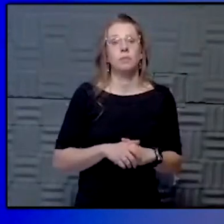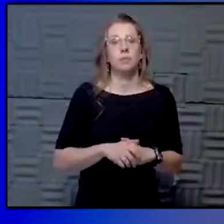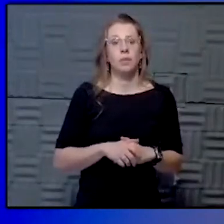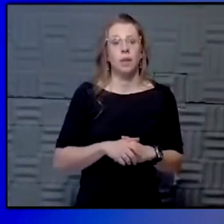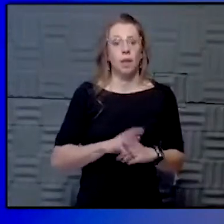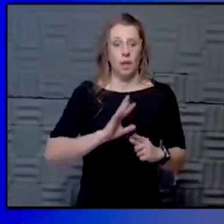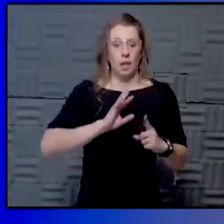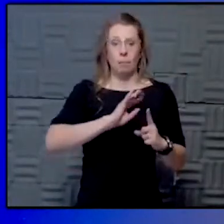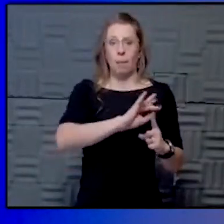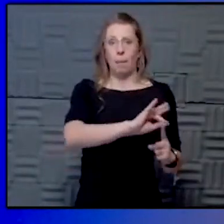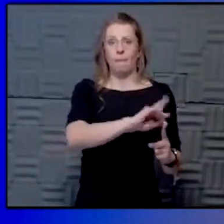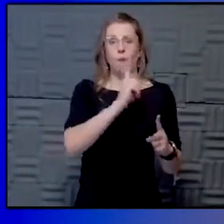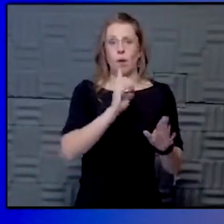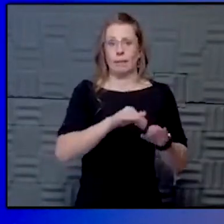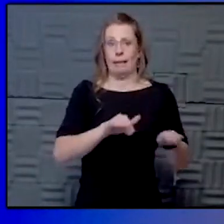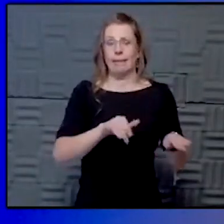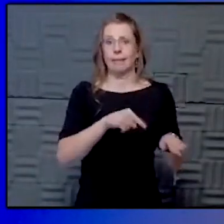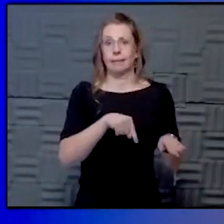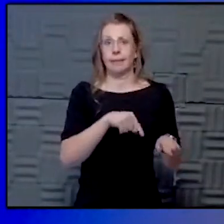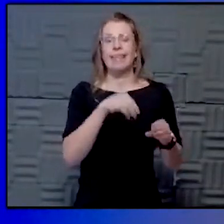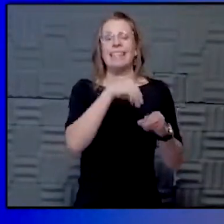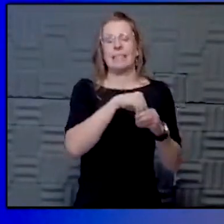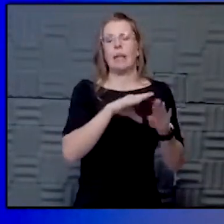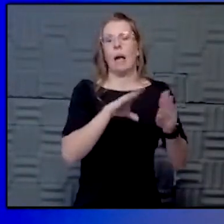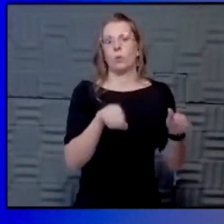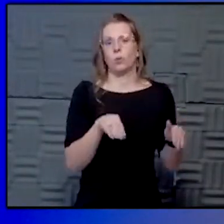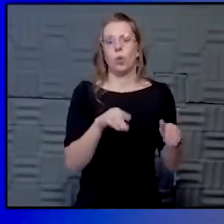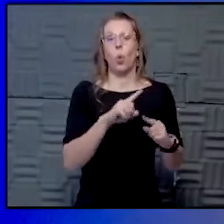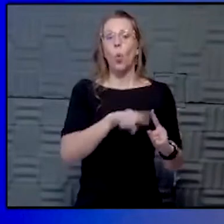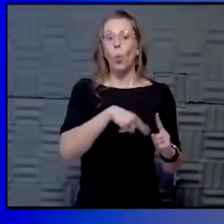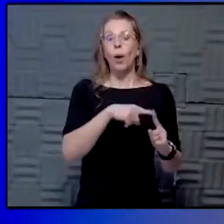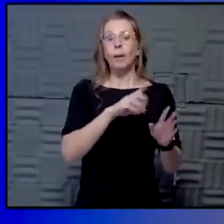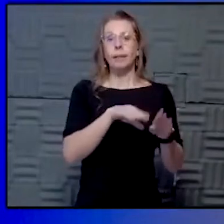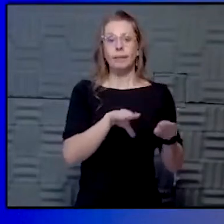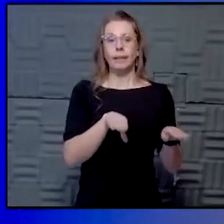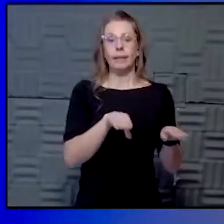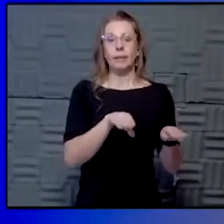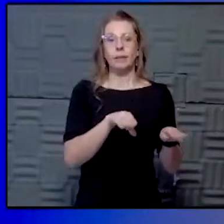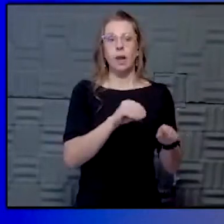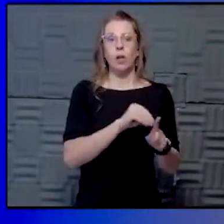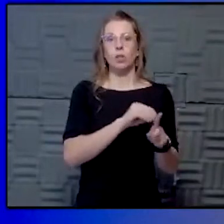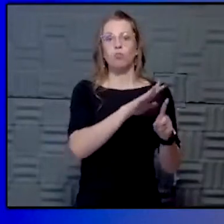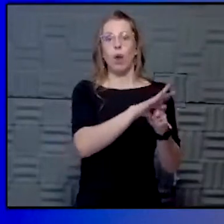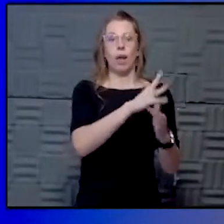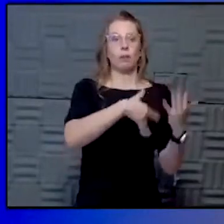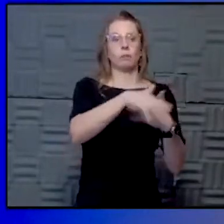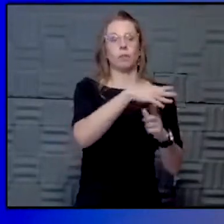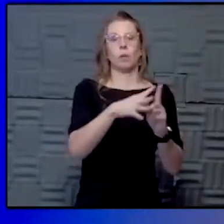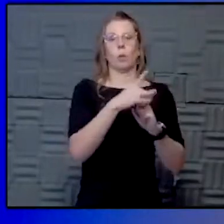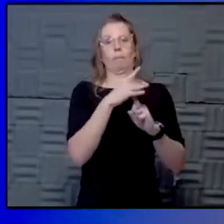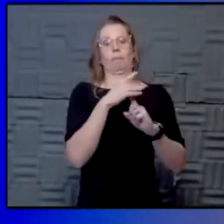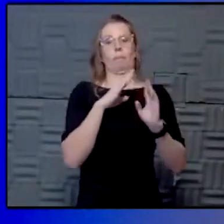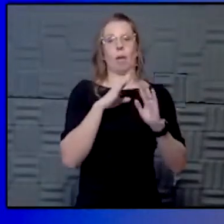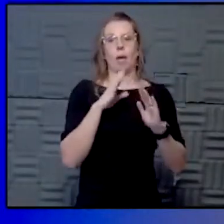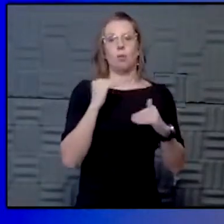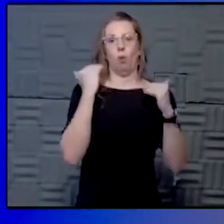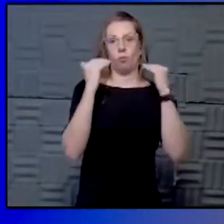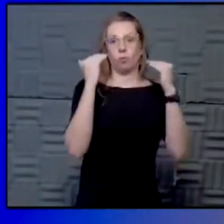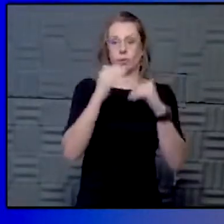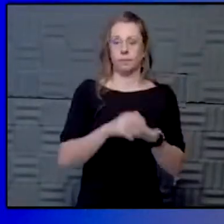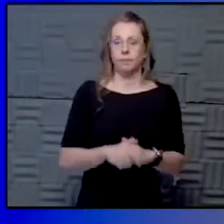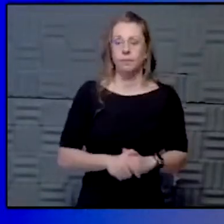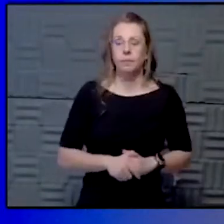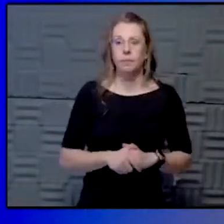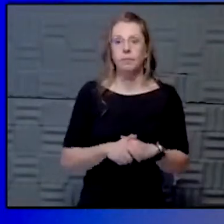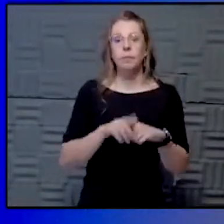kids when are in the household when the kids are spreading it to the adults. But there is that